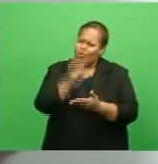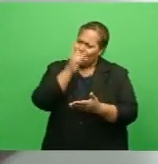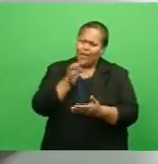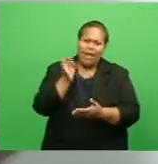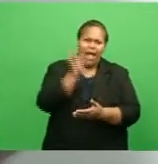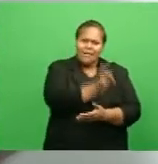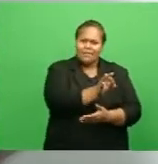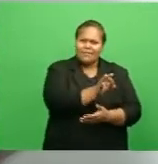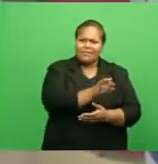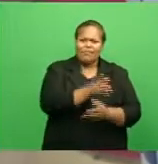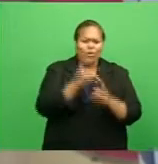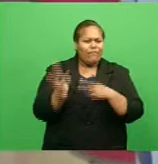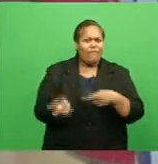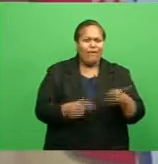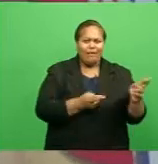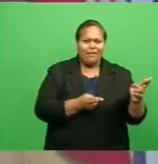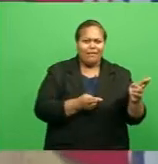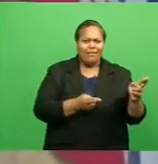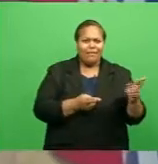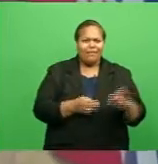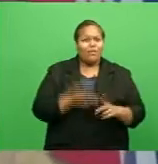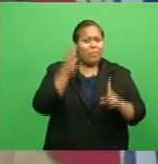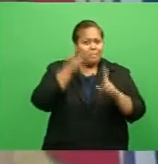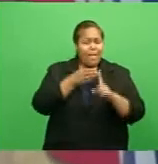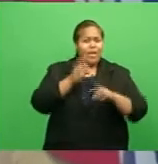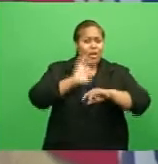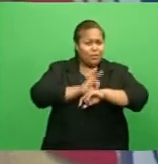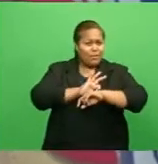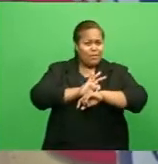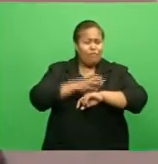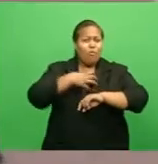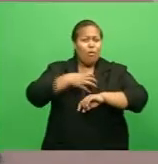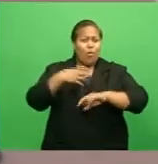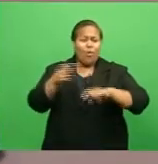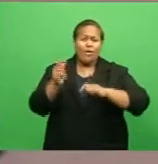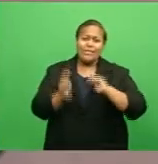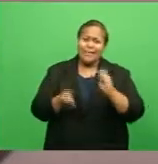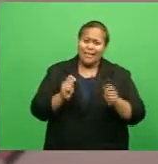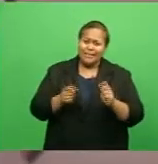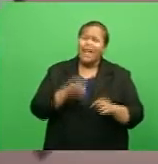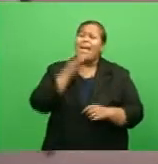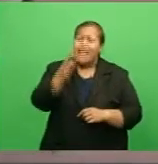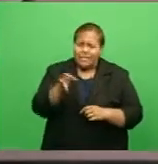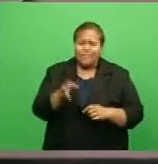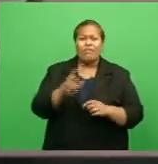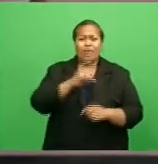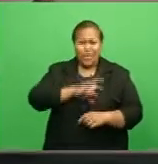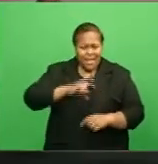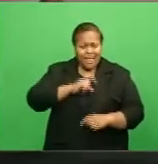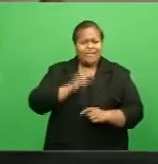referral to the main hospital for further testing. Request a cancer